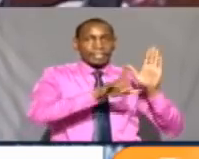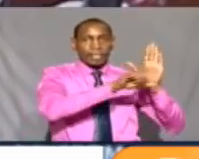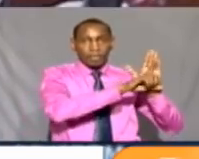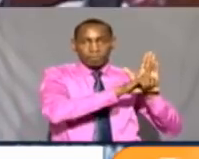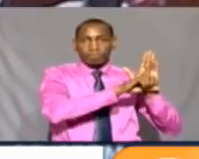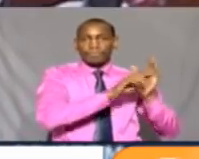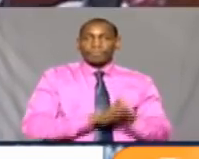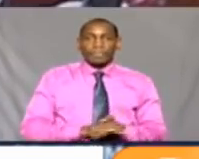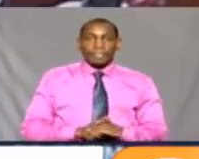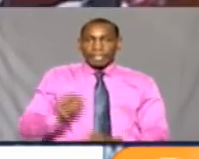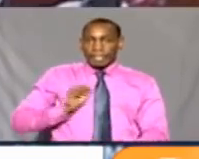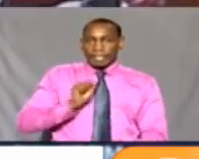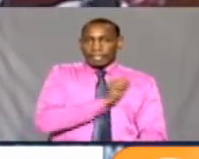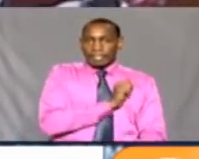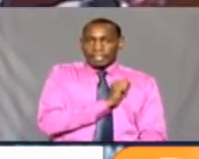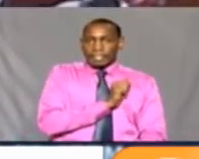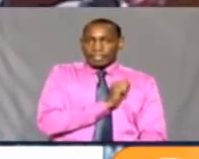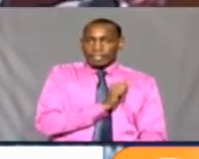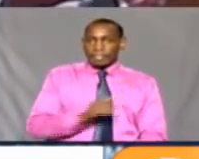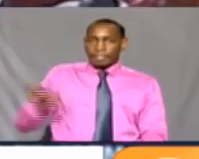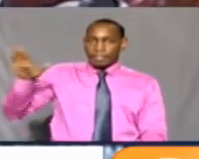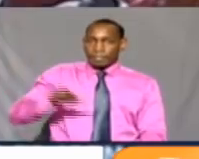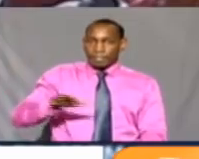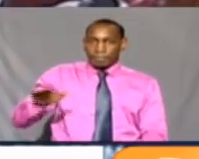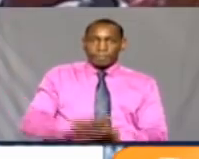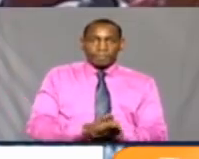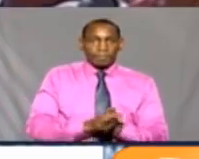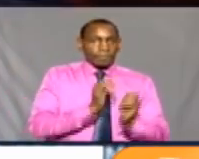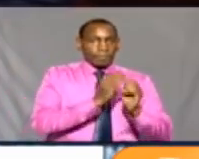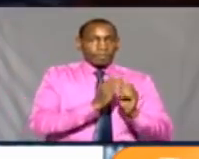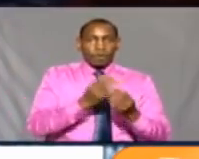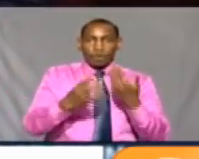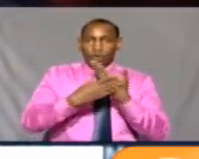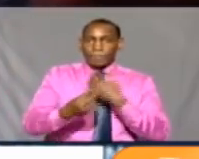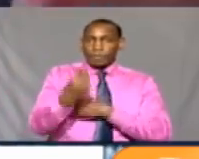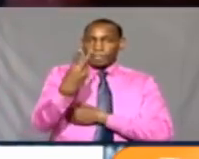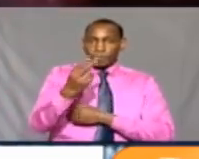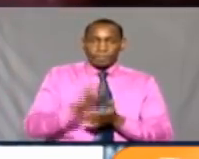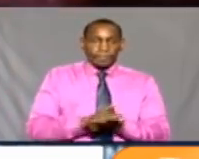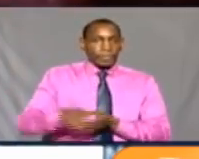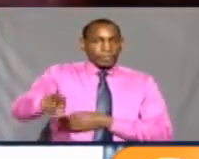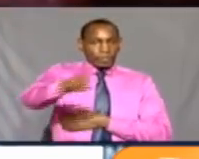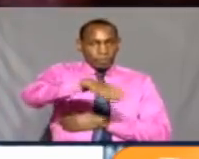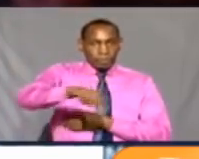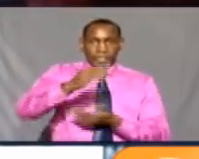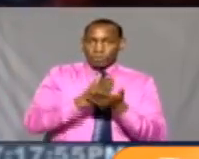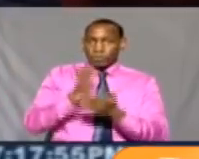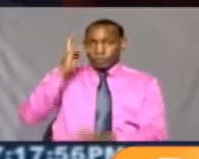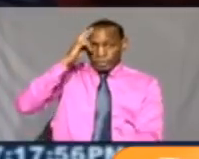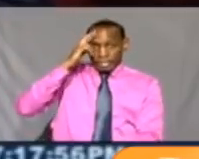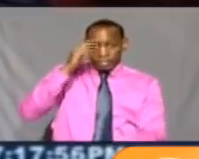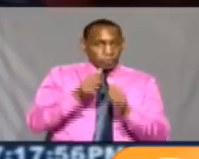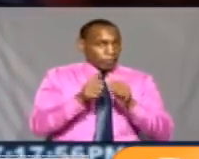legality. Senators in the House took cue from the two. Let us be logical also.